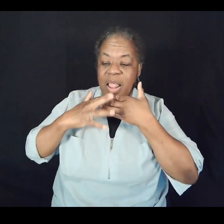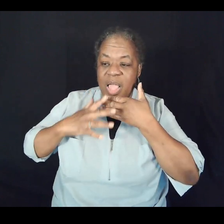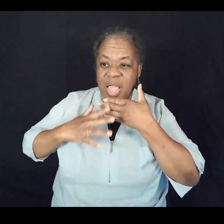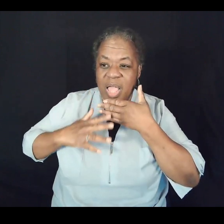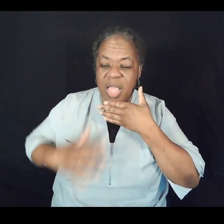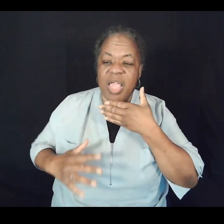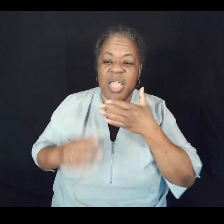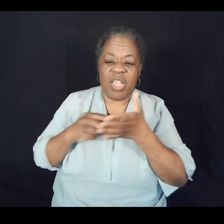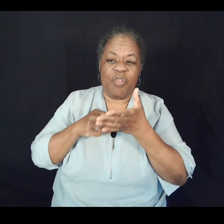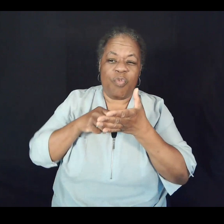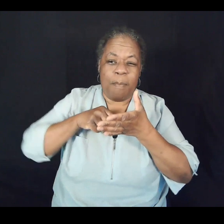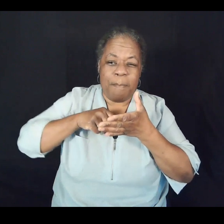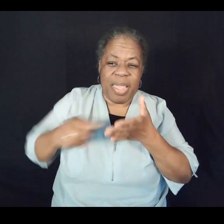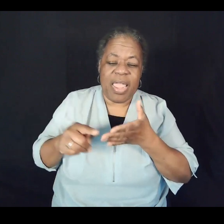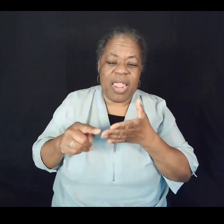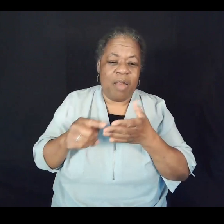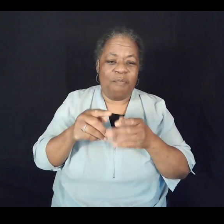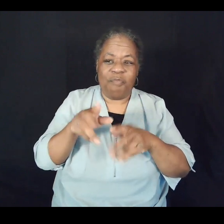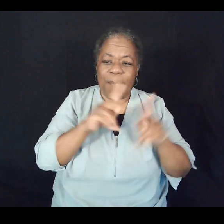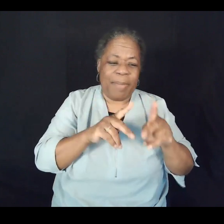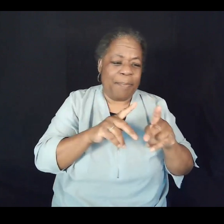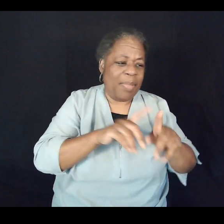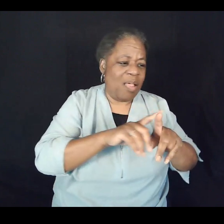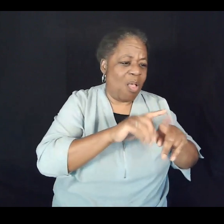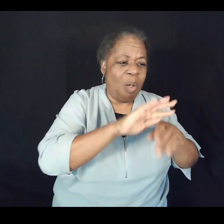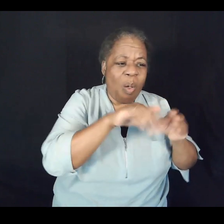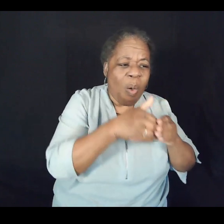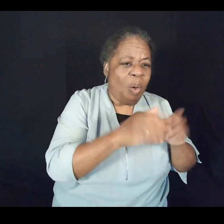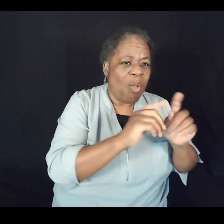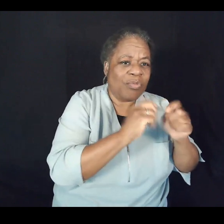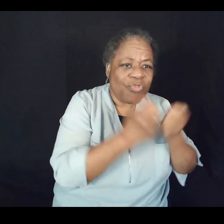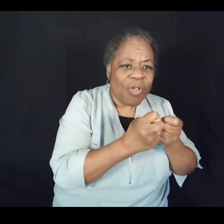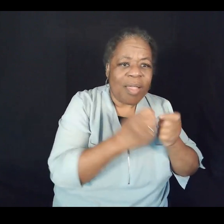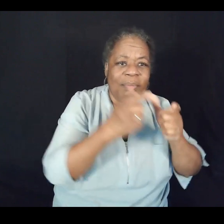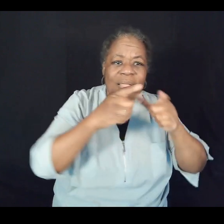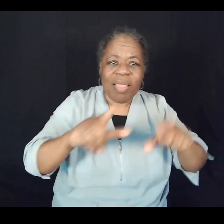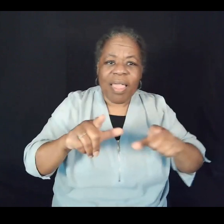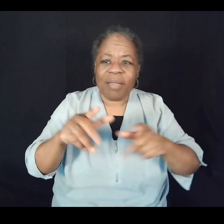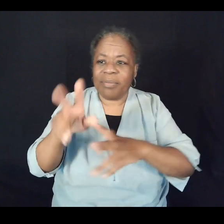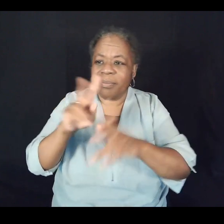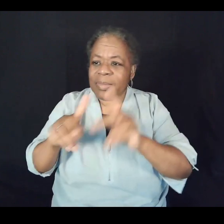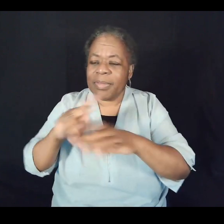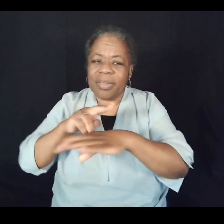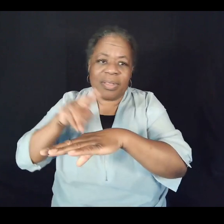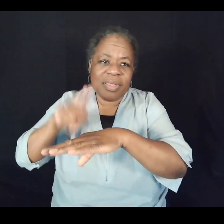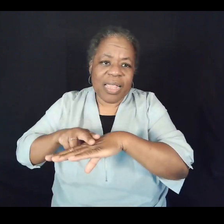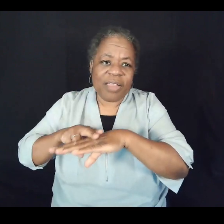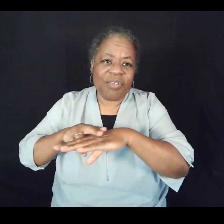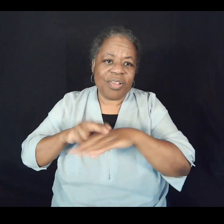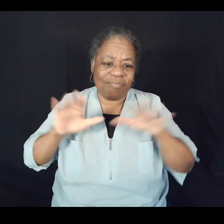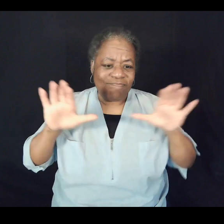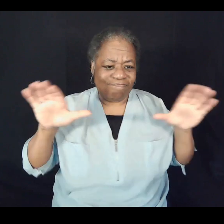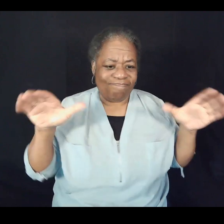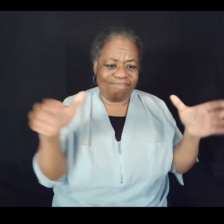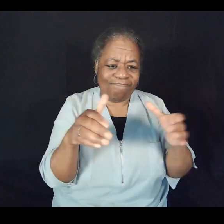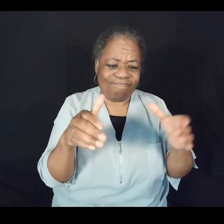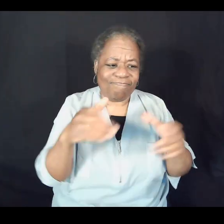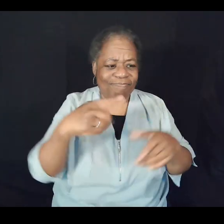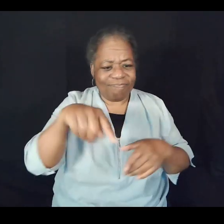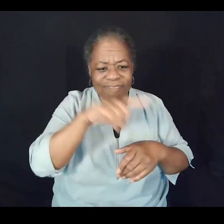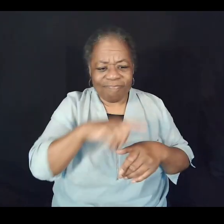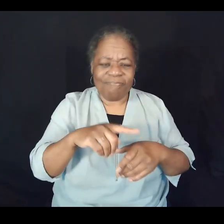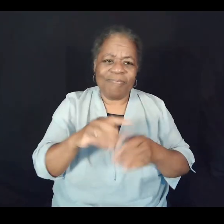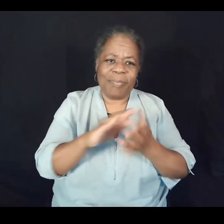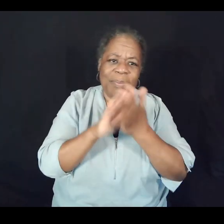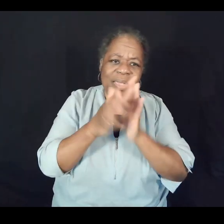persons from every tribe and language and people and nation. You made them to be a kingdom and priests to serve our